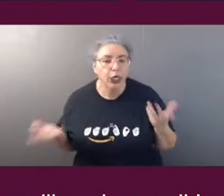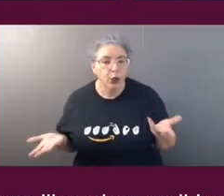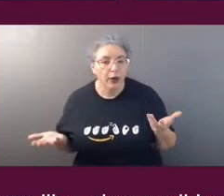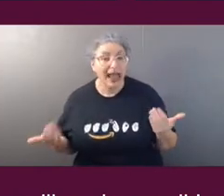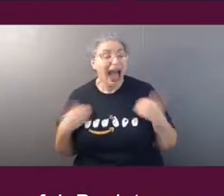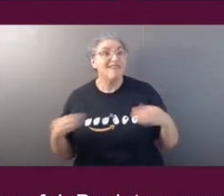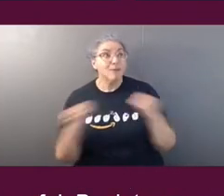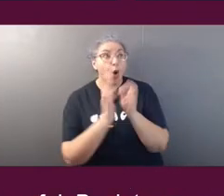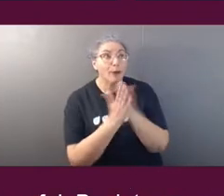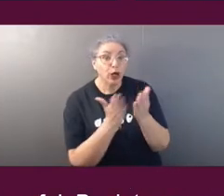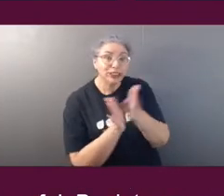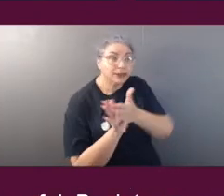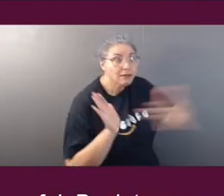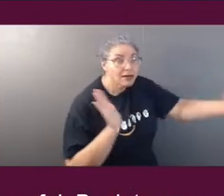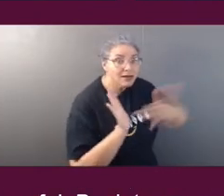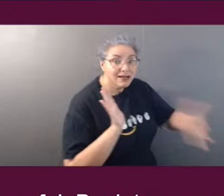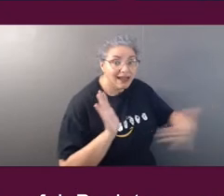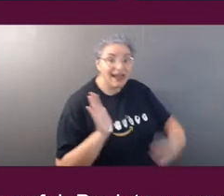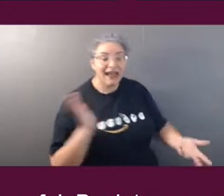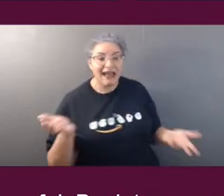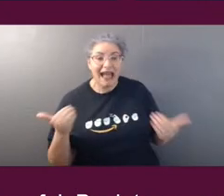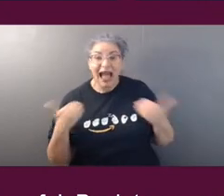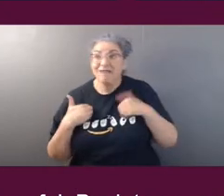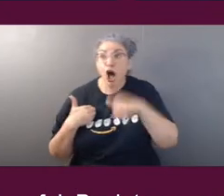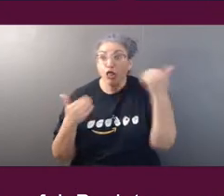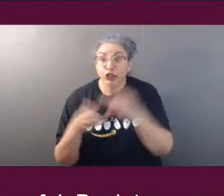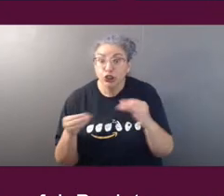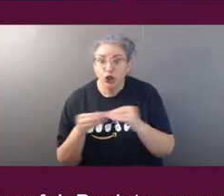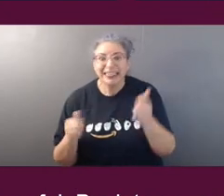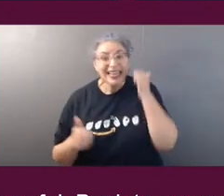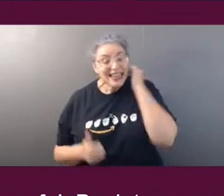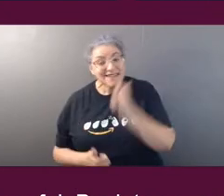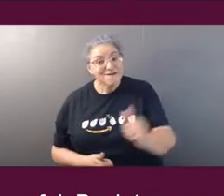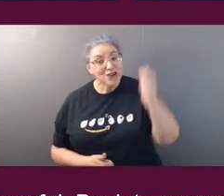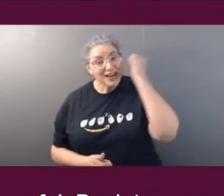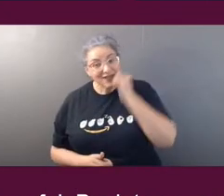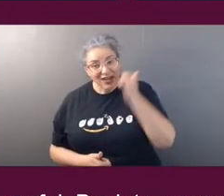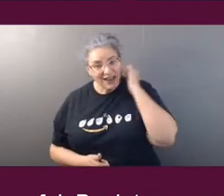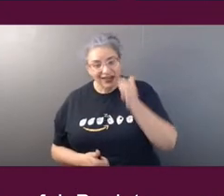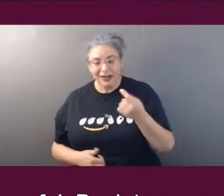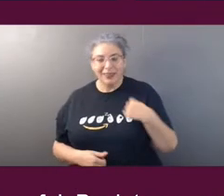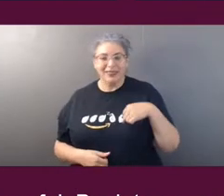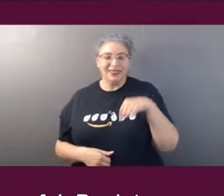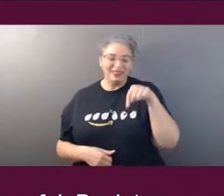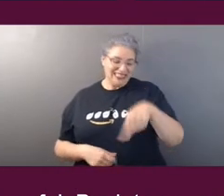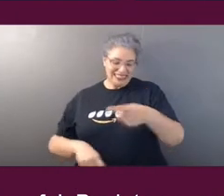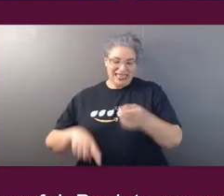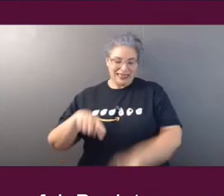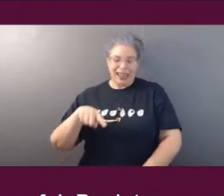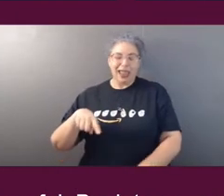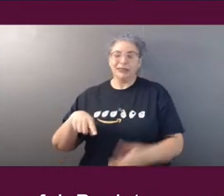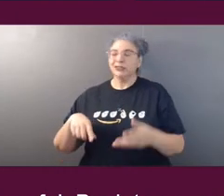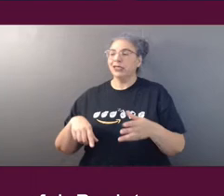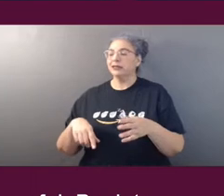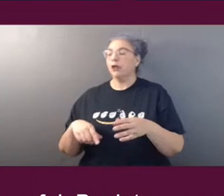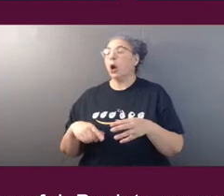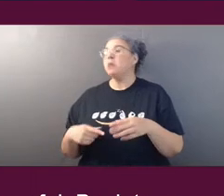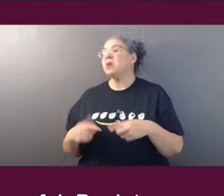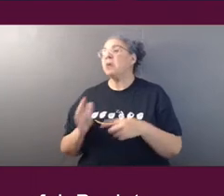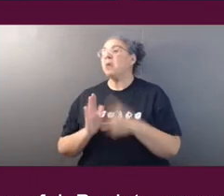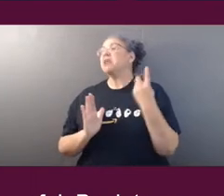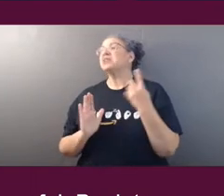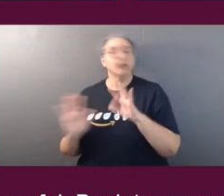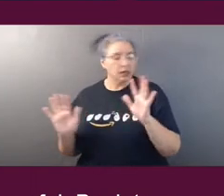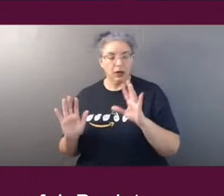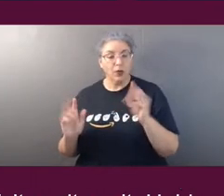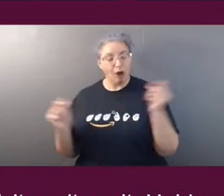Hold on. There's more books. Yeah. There's more books. Oh, there's more to do every day. This has to be an intention that